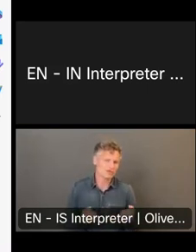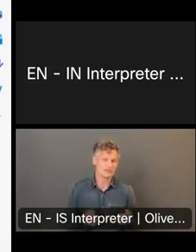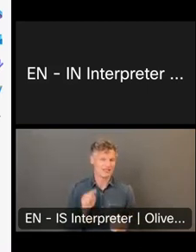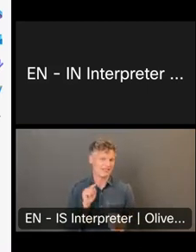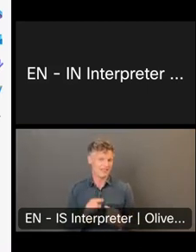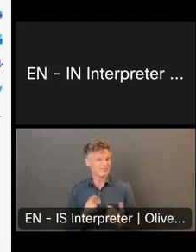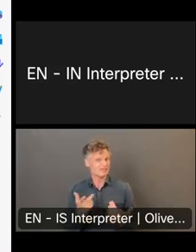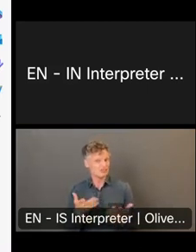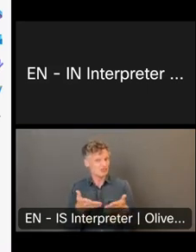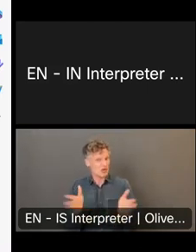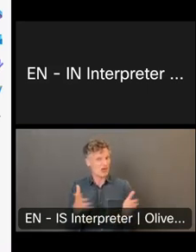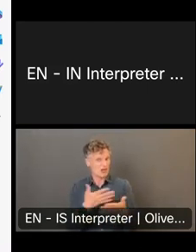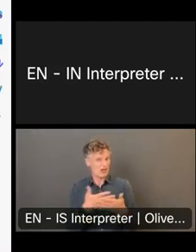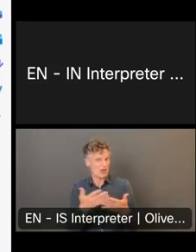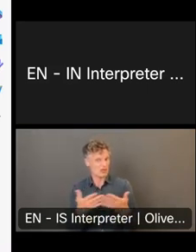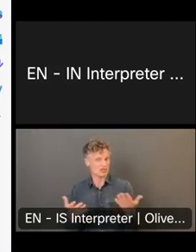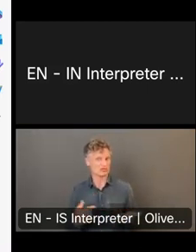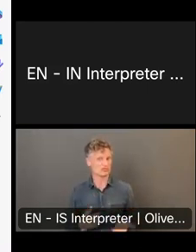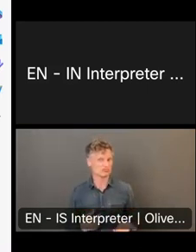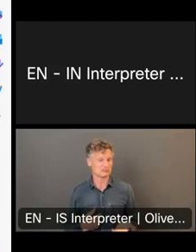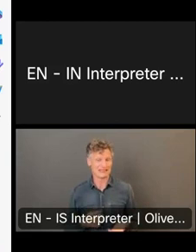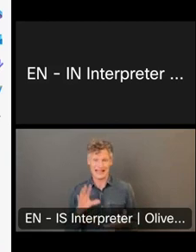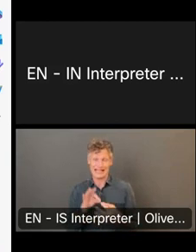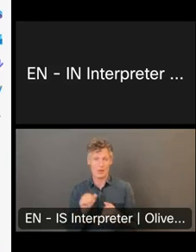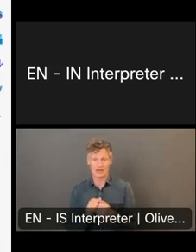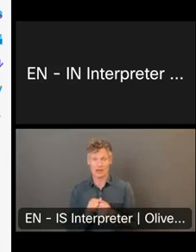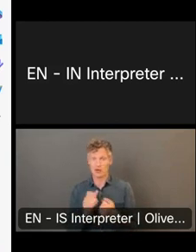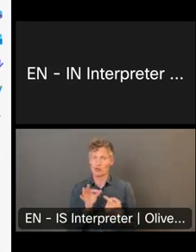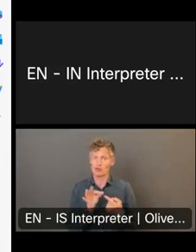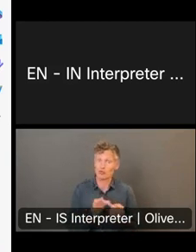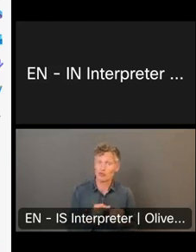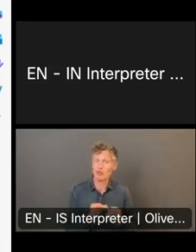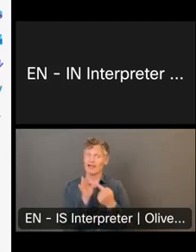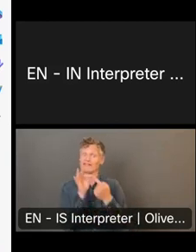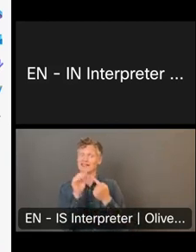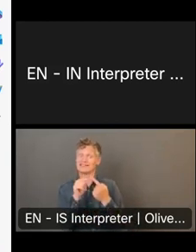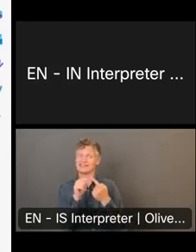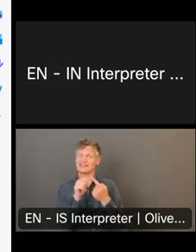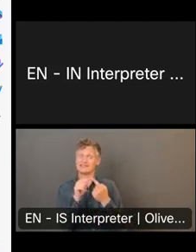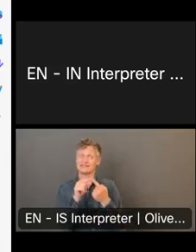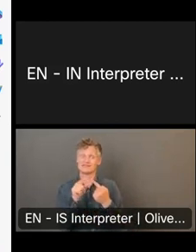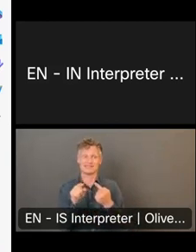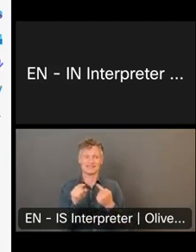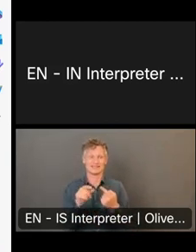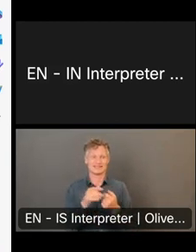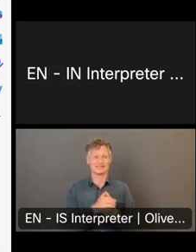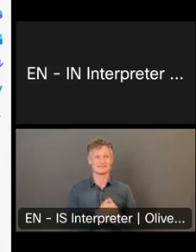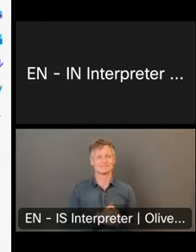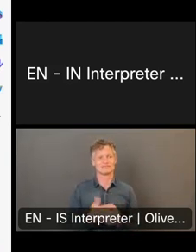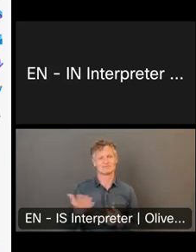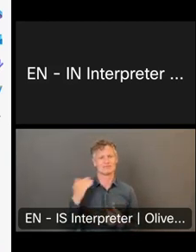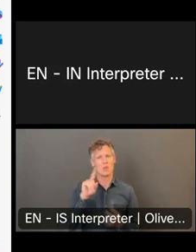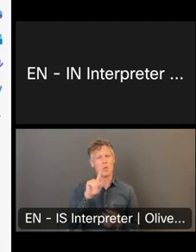it characterizes relevance in the pre-theoretical sense, and that's a point that Steve made in his review back in 89